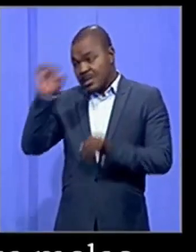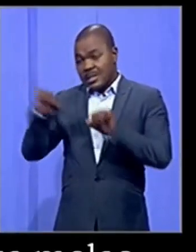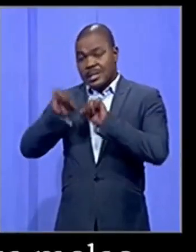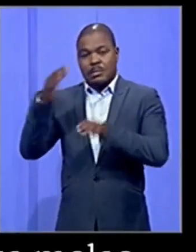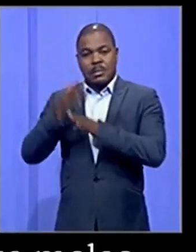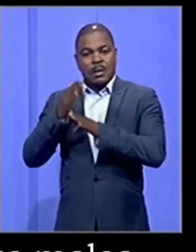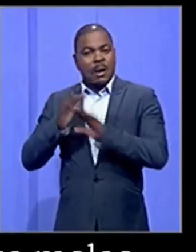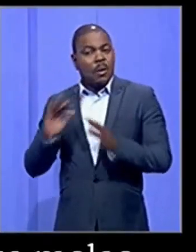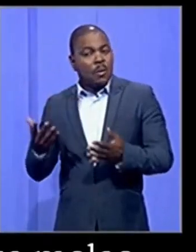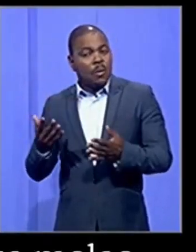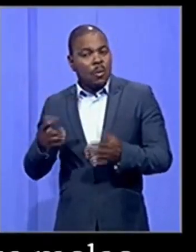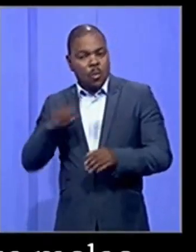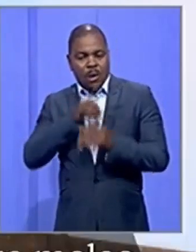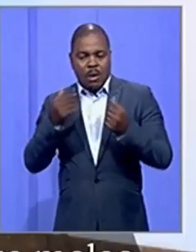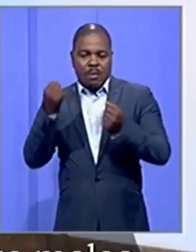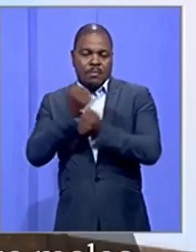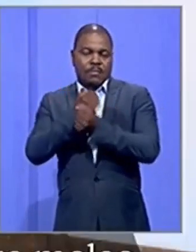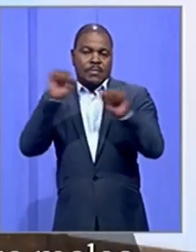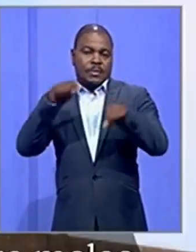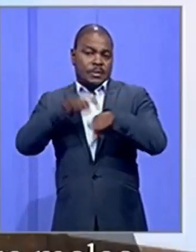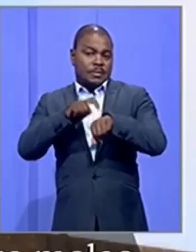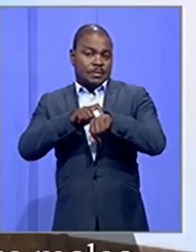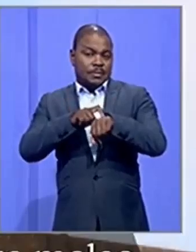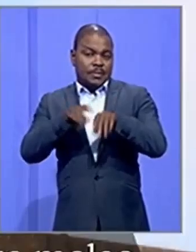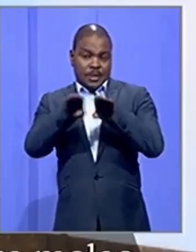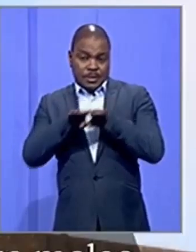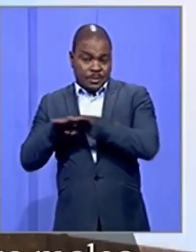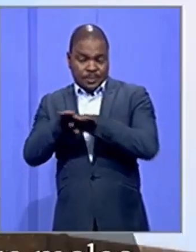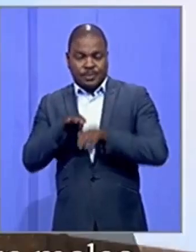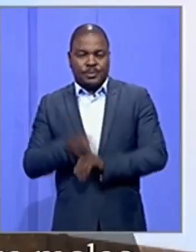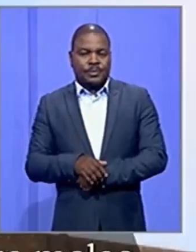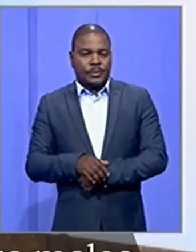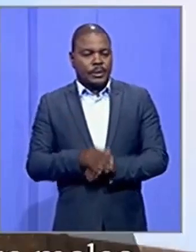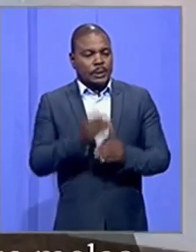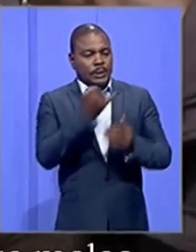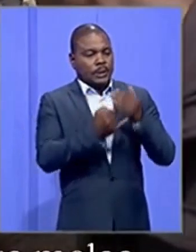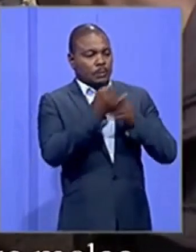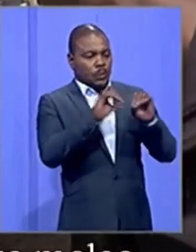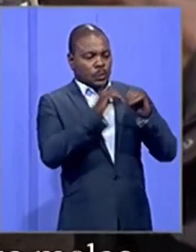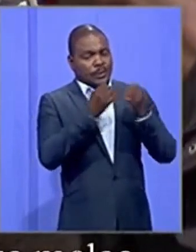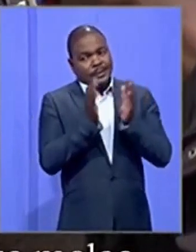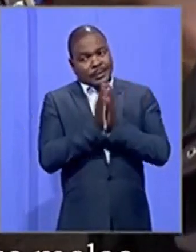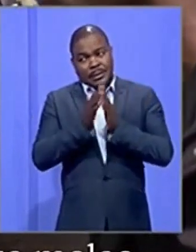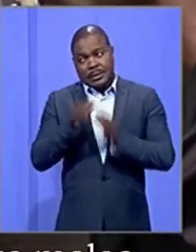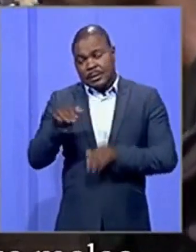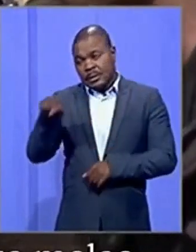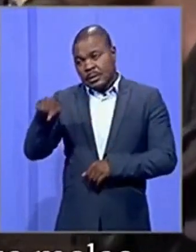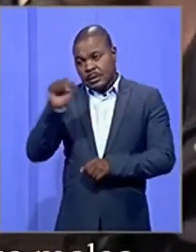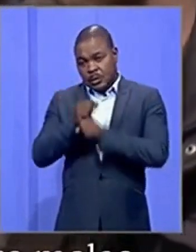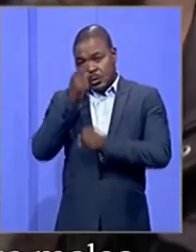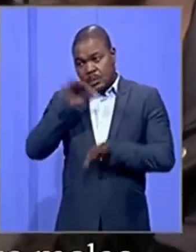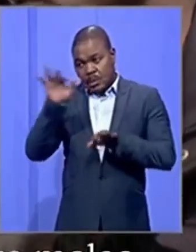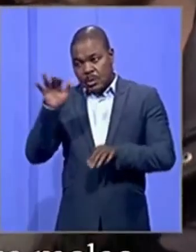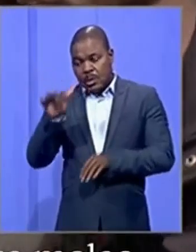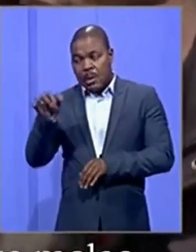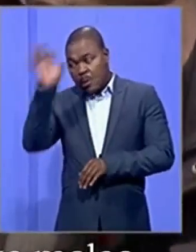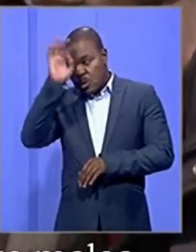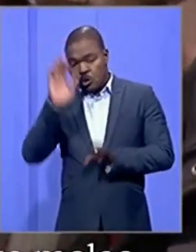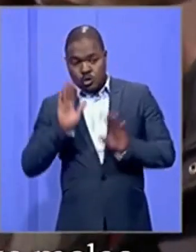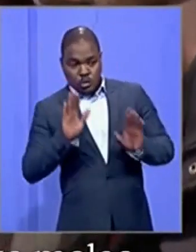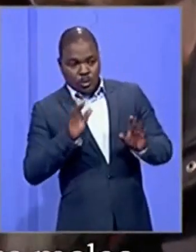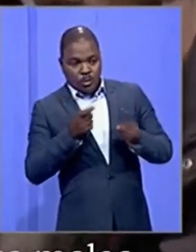the democratic dispensation? mekgatlo e ikemetseng e ikwetse go baagi ba Gauteng gore ba ile tlhoko fa ba emisiwa ke mapodisi